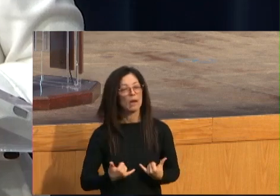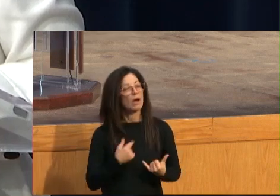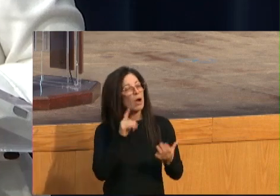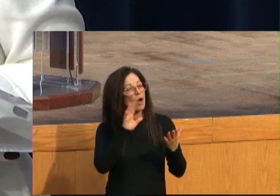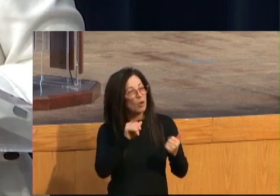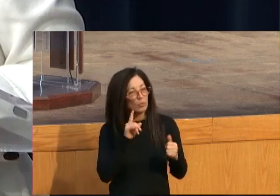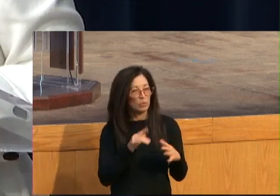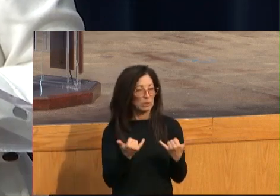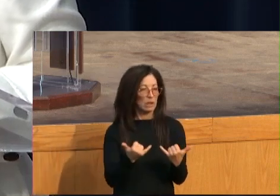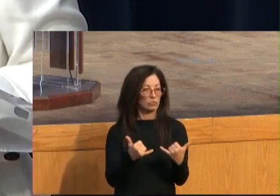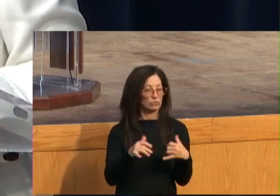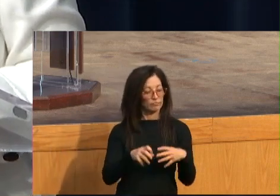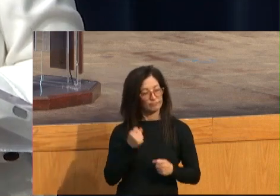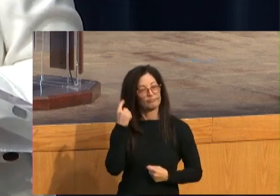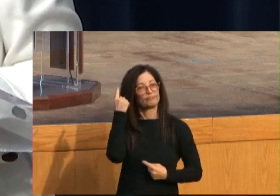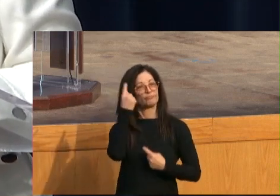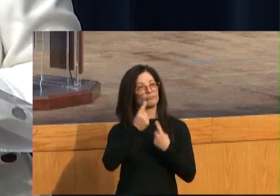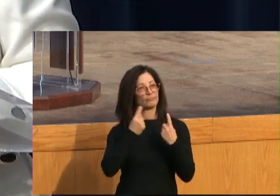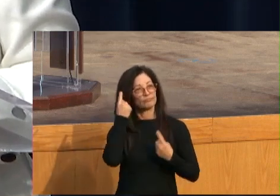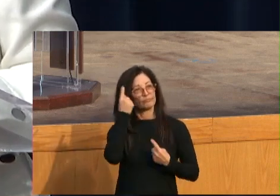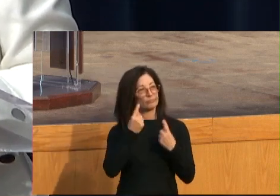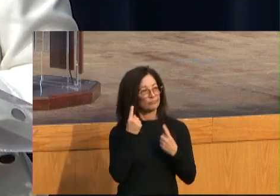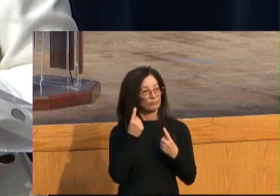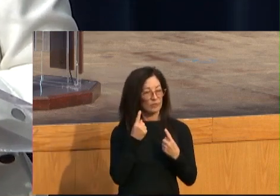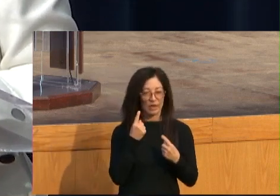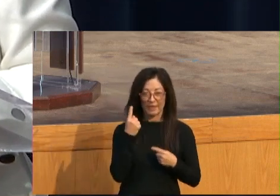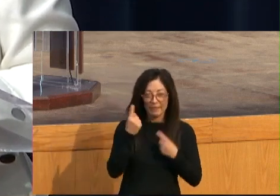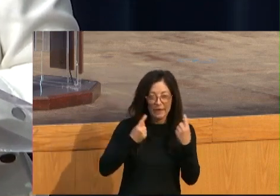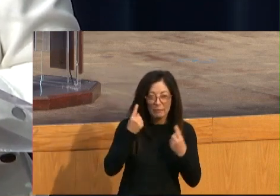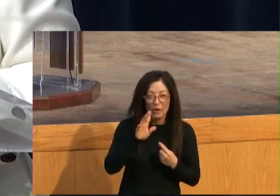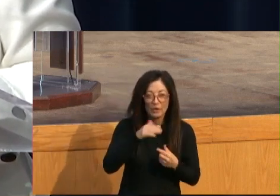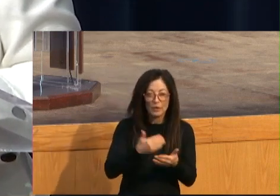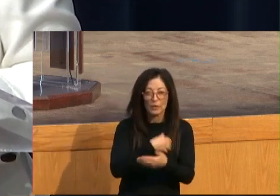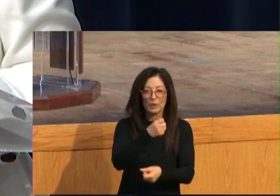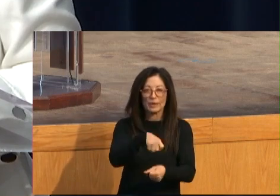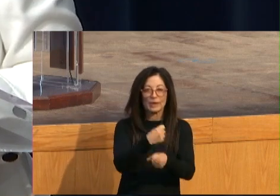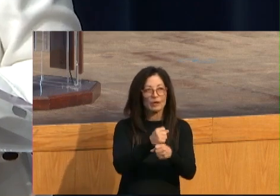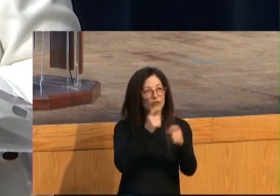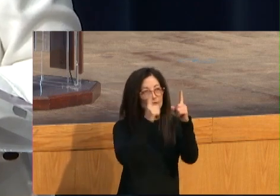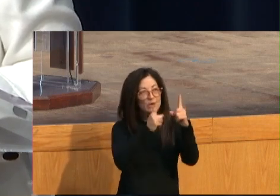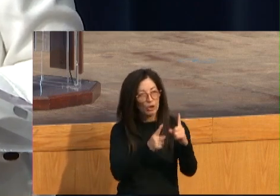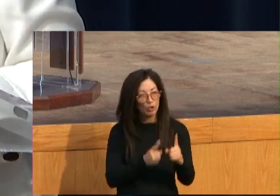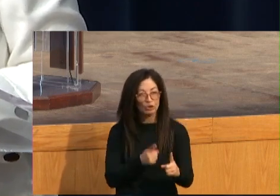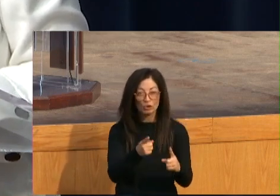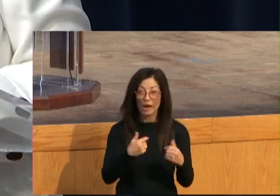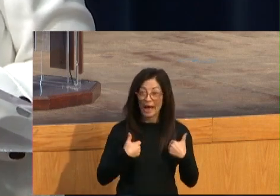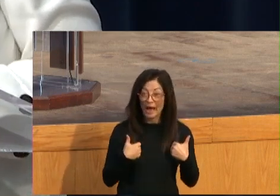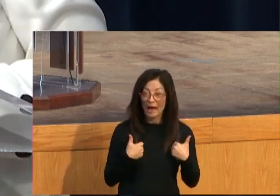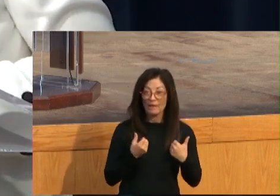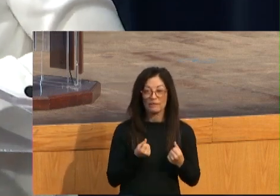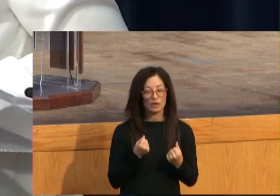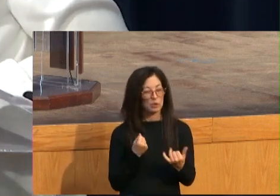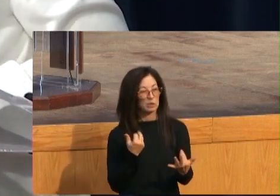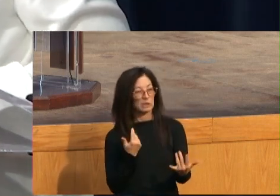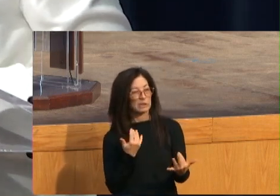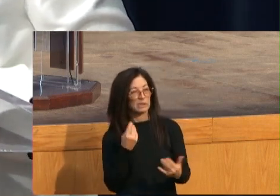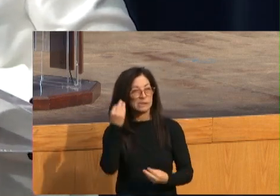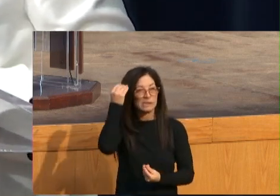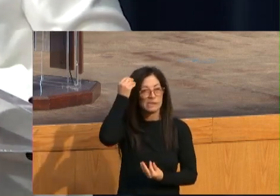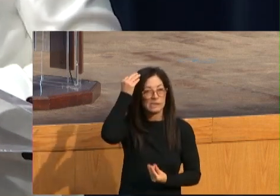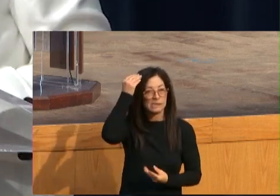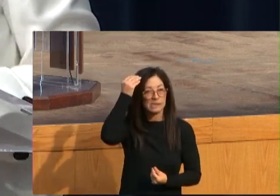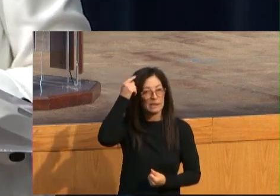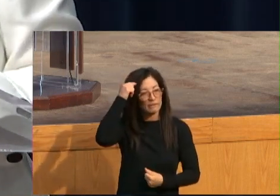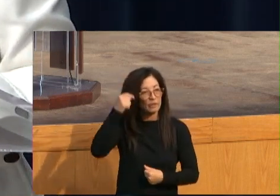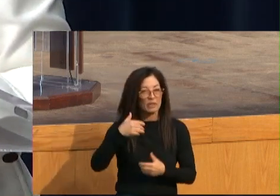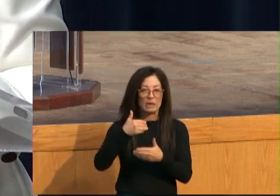some time as you think about your New Year's resolution that you have, that you're holding on to for the next 30